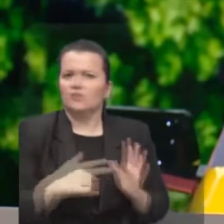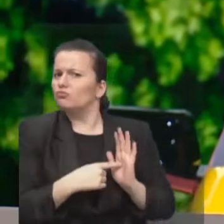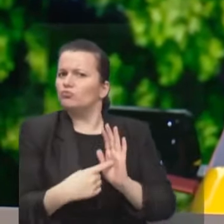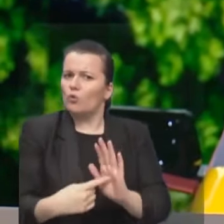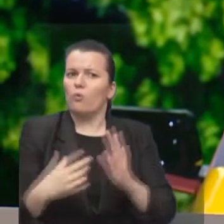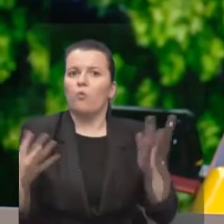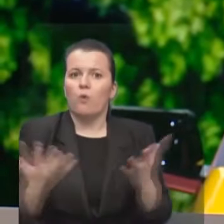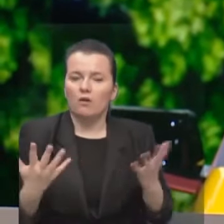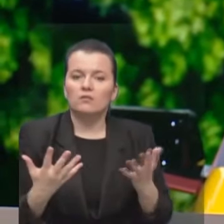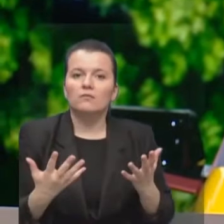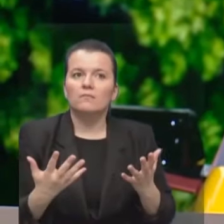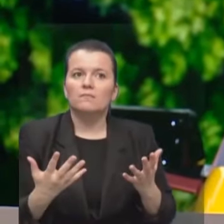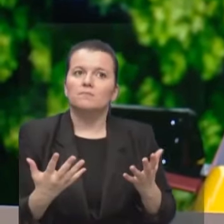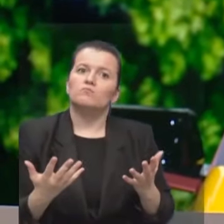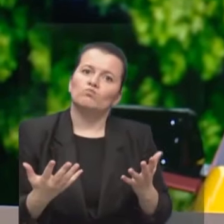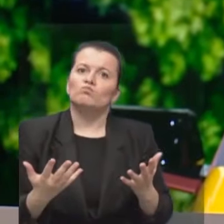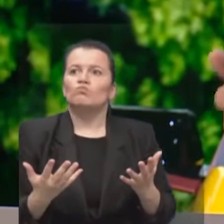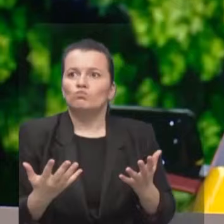able to meet